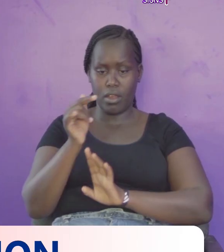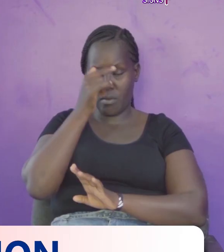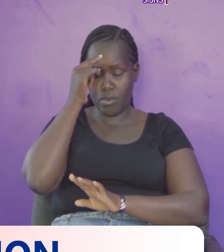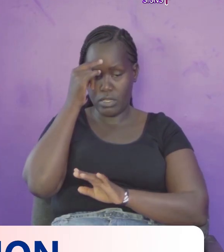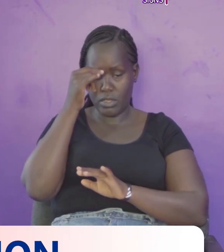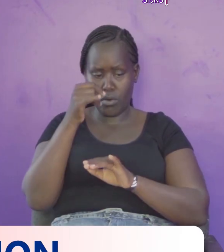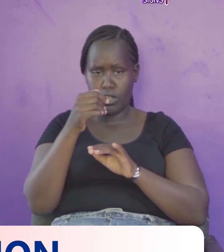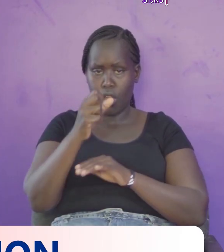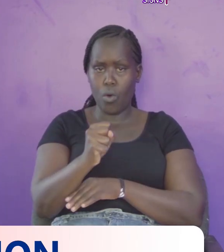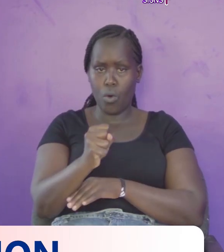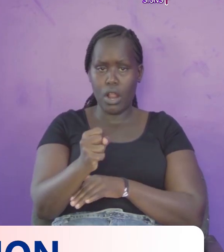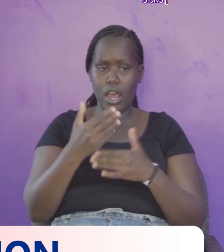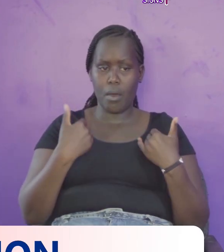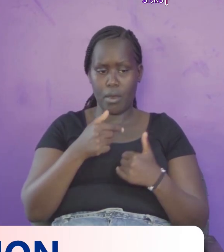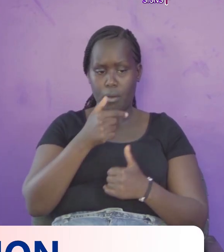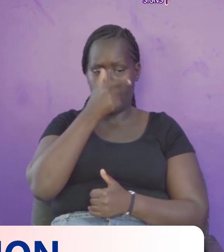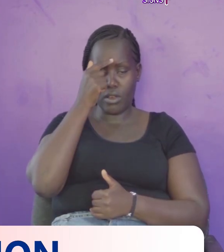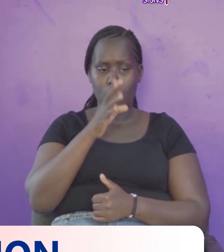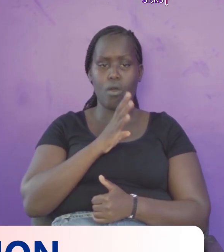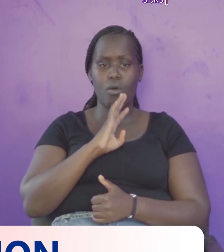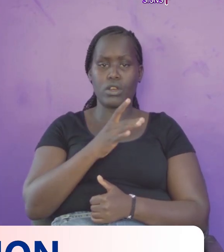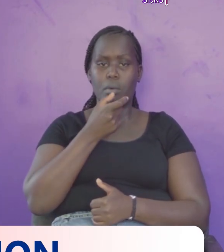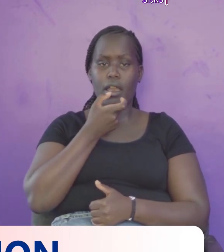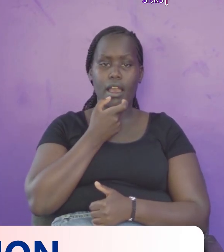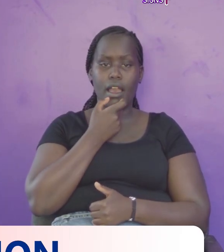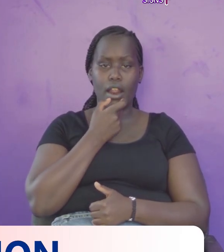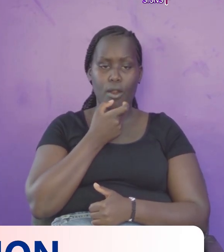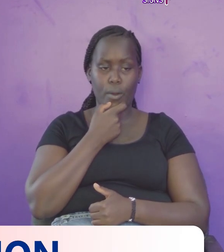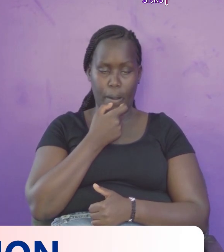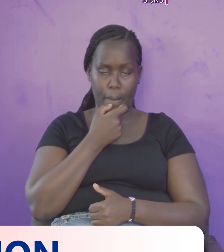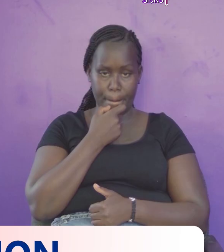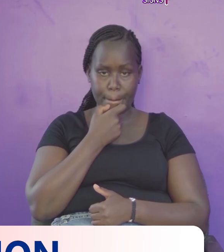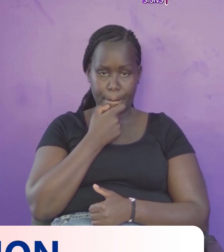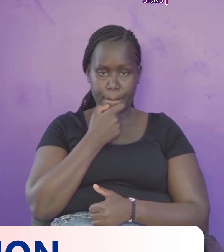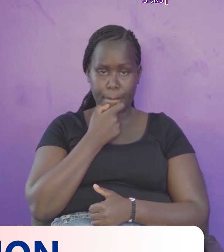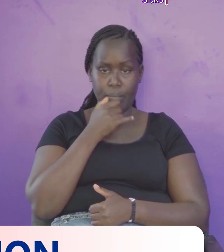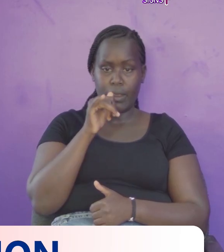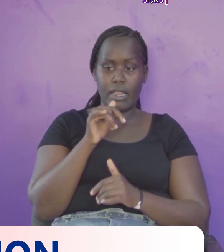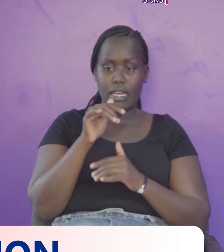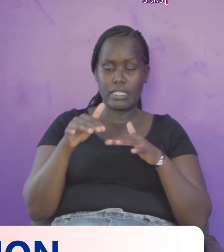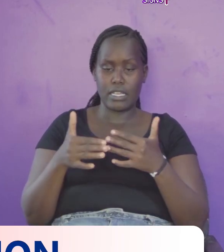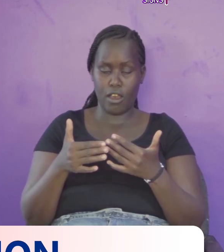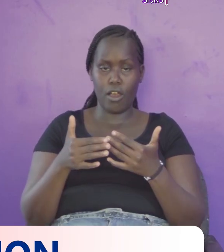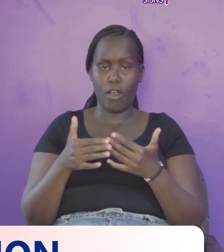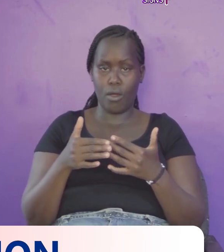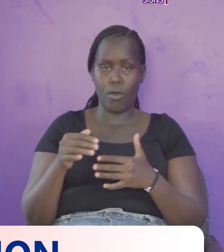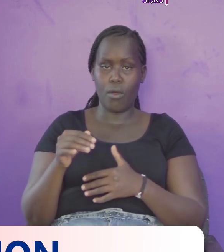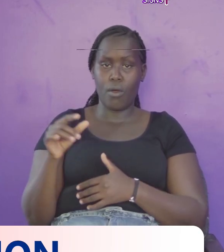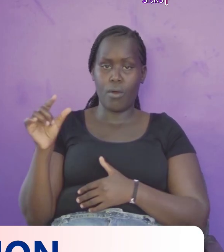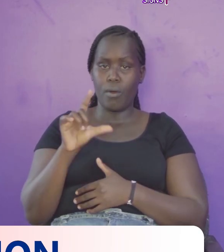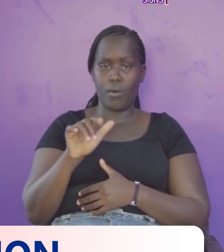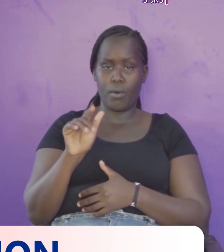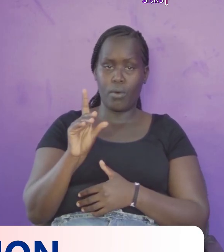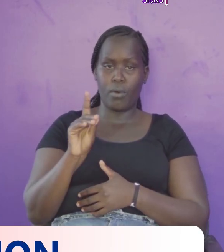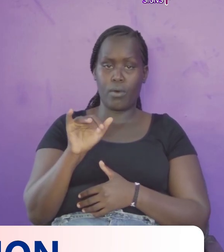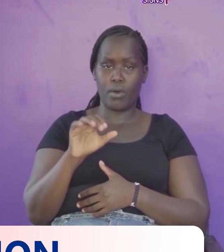chini, and he was speaking in Luo. I was pressed, and then that is how the team ya Gladys Wanga and